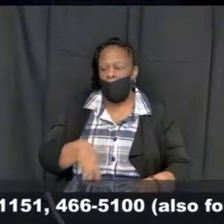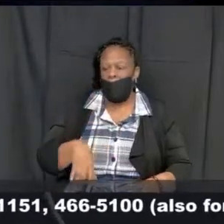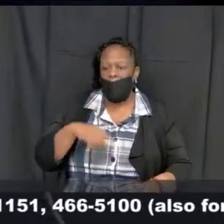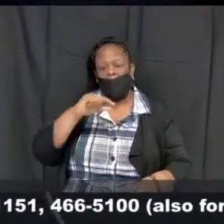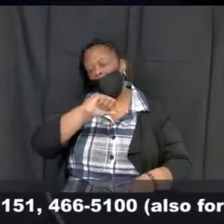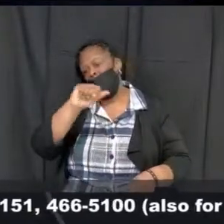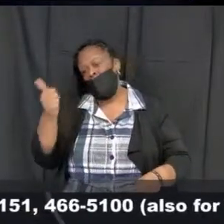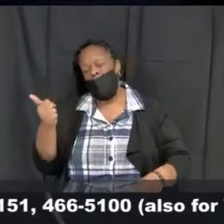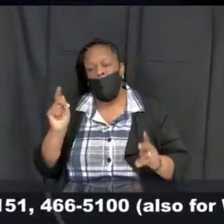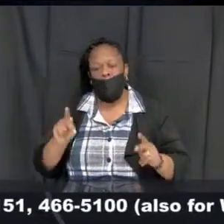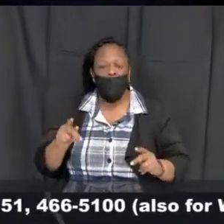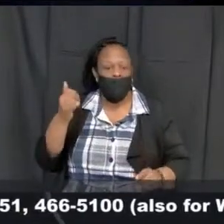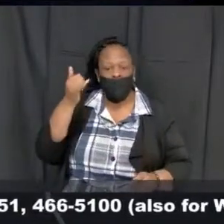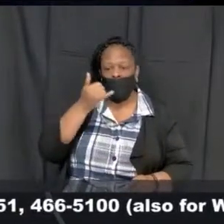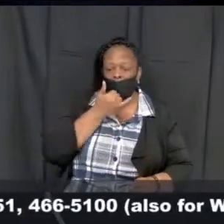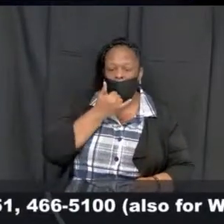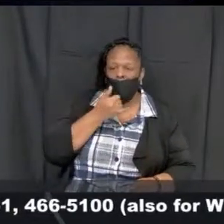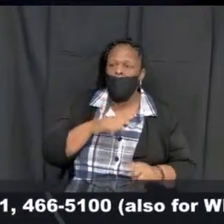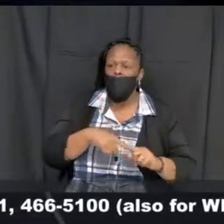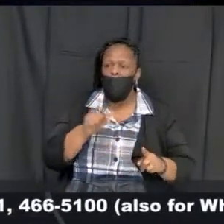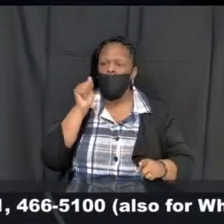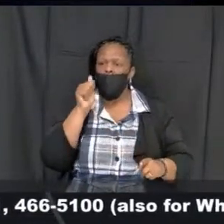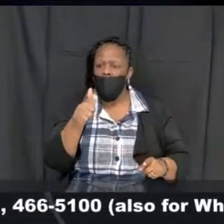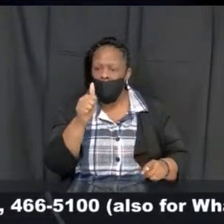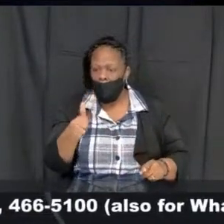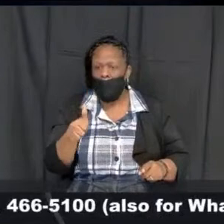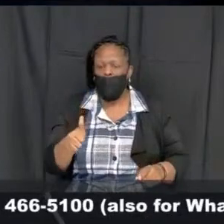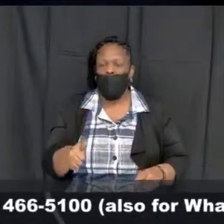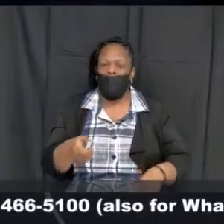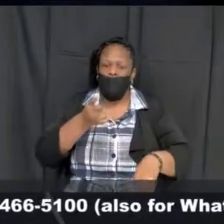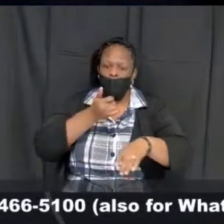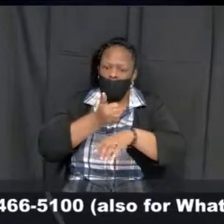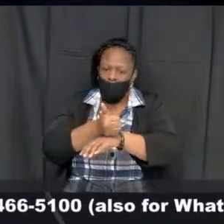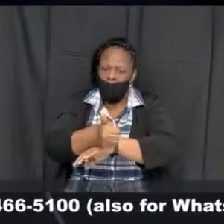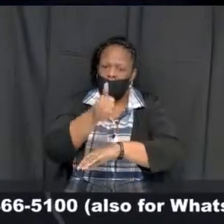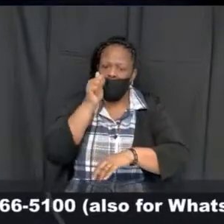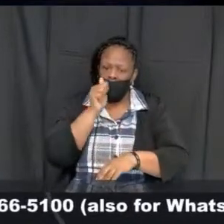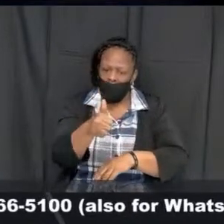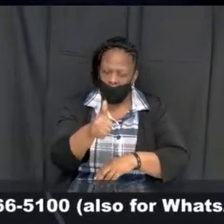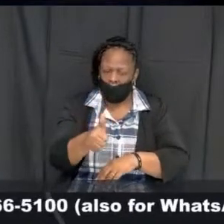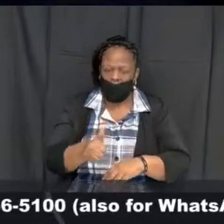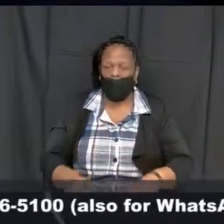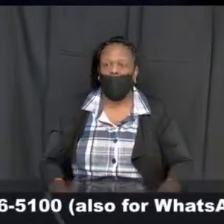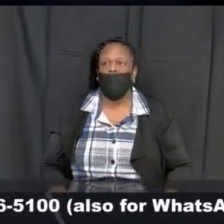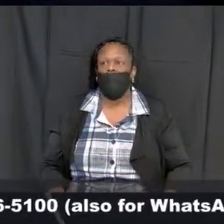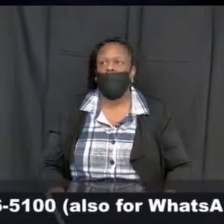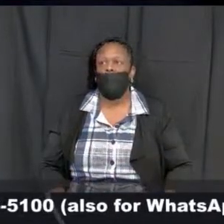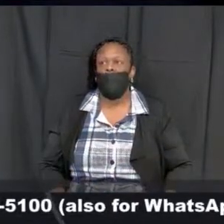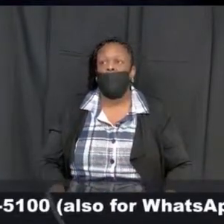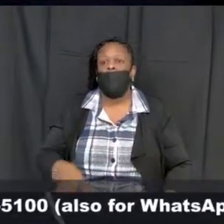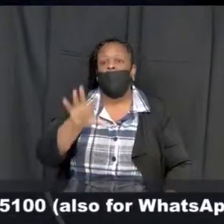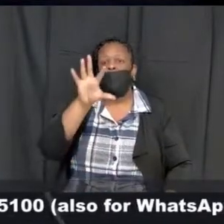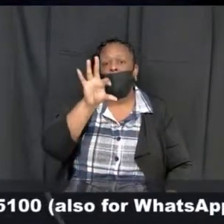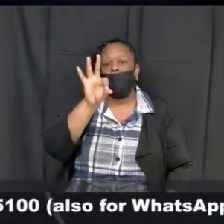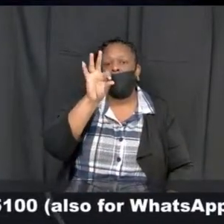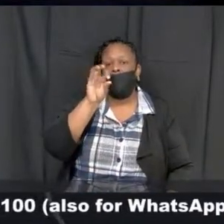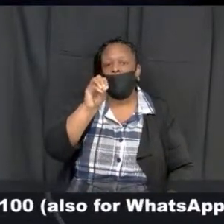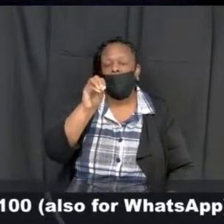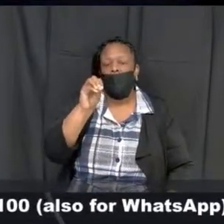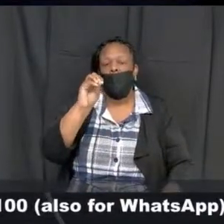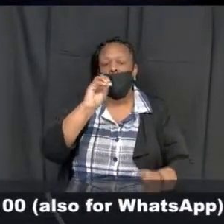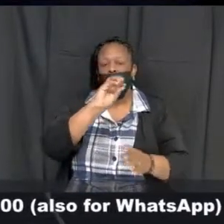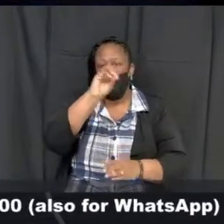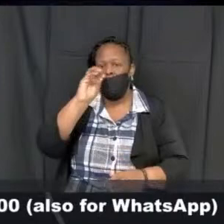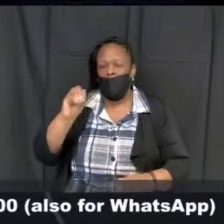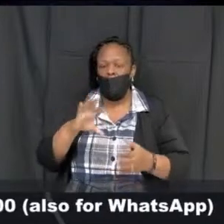anyone else but your own selves. So therefore, you have seen that 90% of the doctors would have gone and accepted